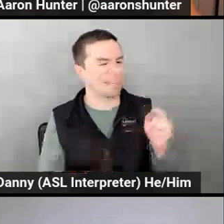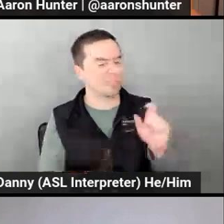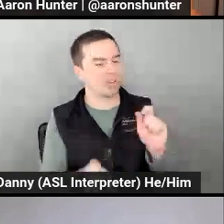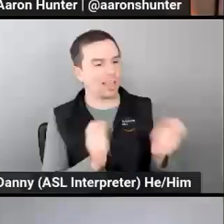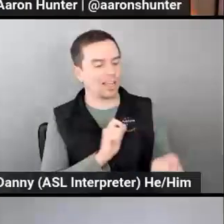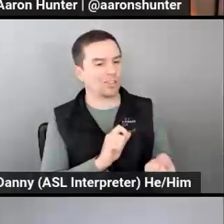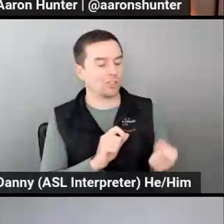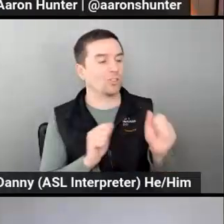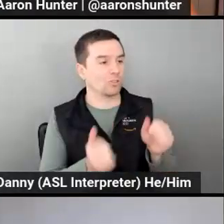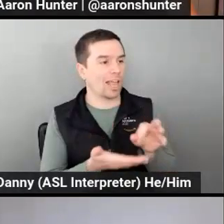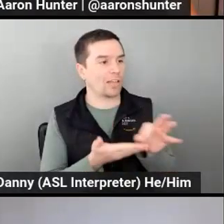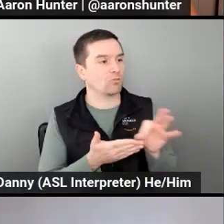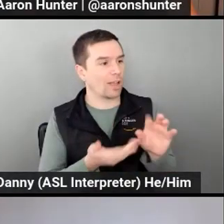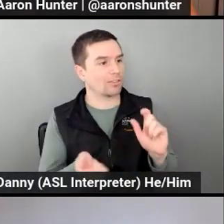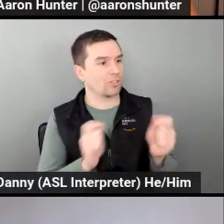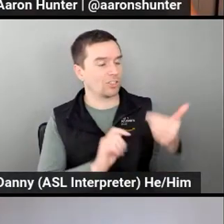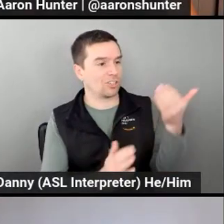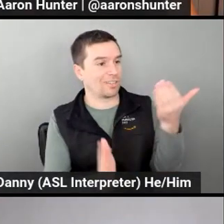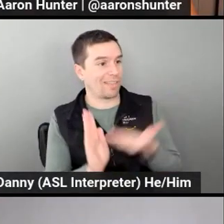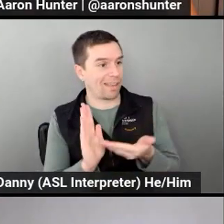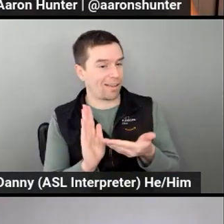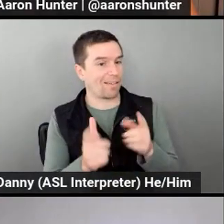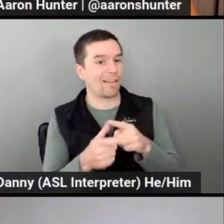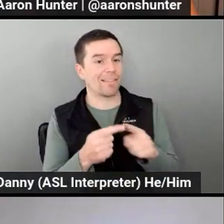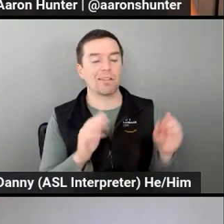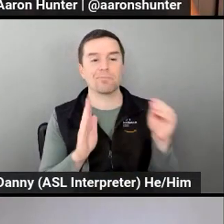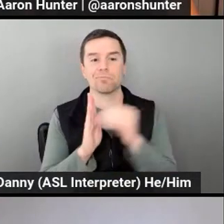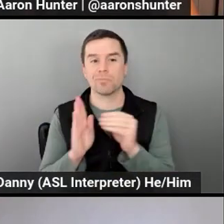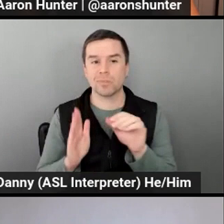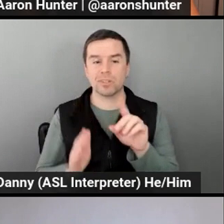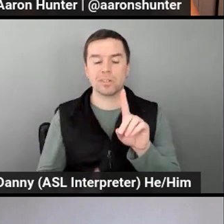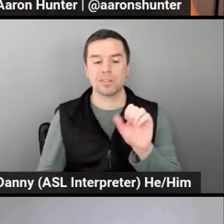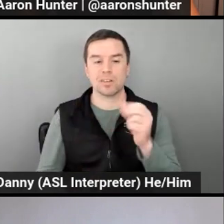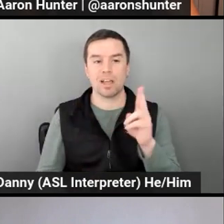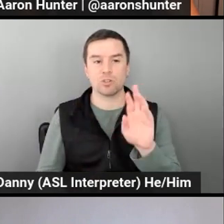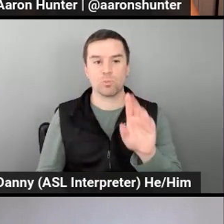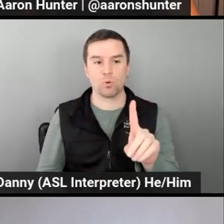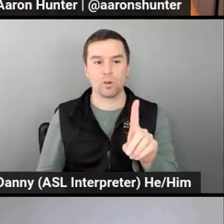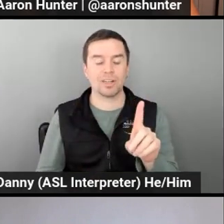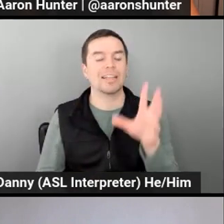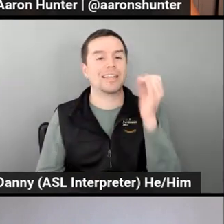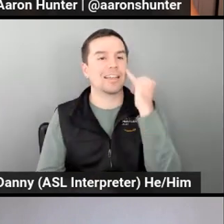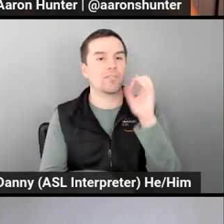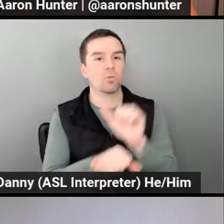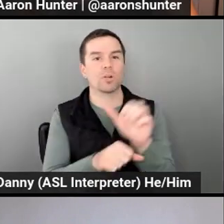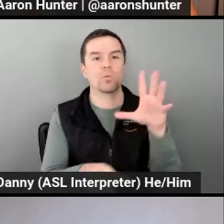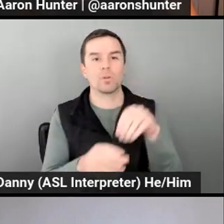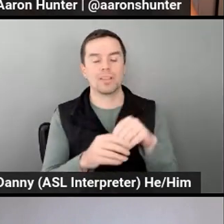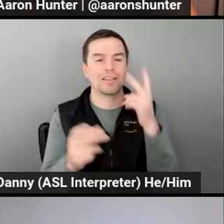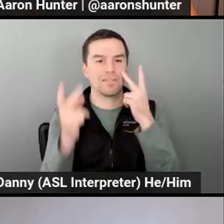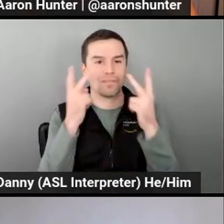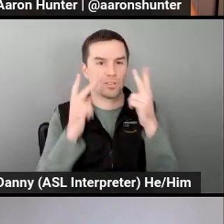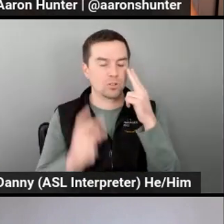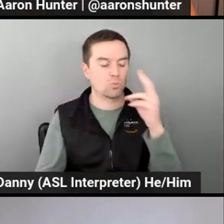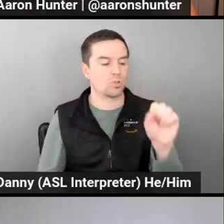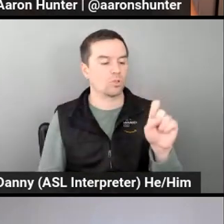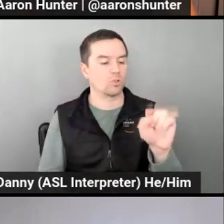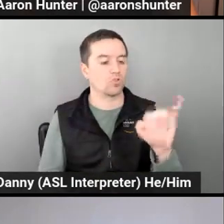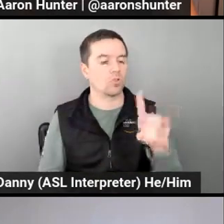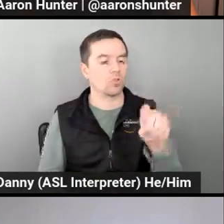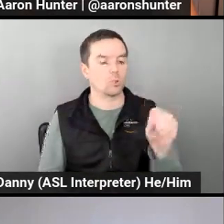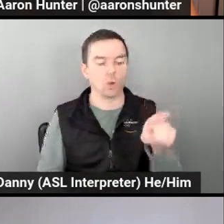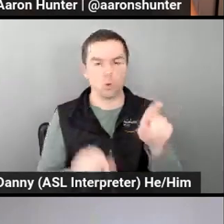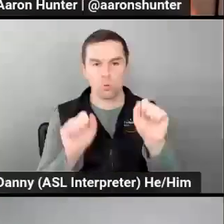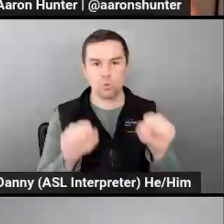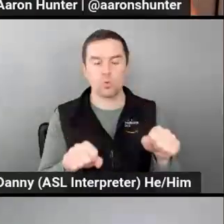changes there and then plug in the dashboard. As long as you're working within Visual Studio, because it's Visual Studio extension, you can run an assessment and